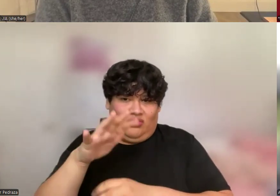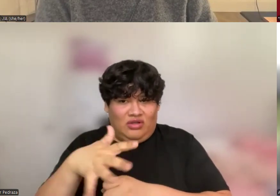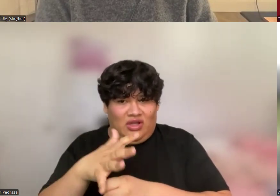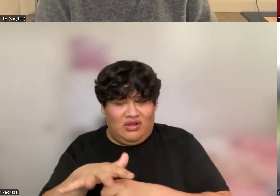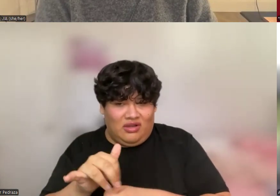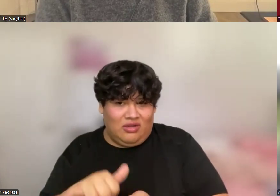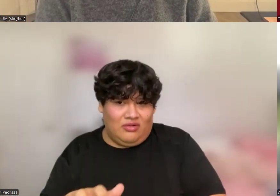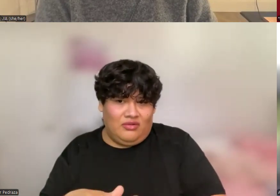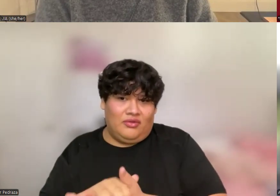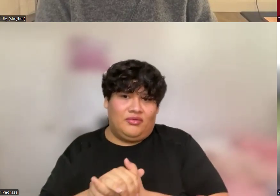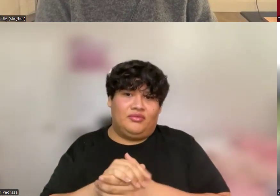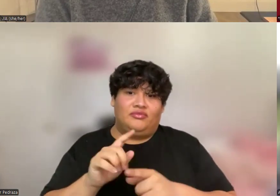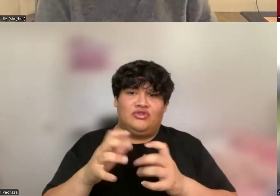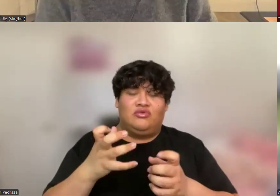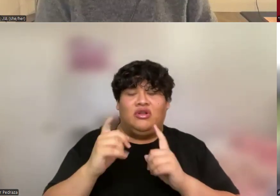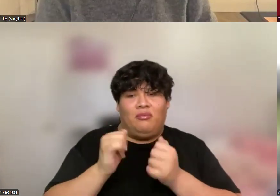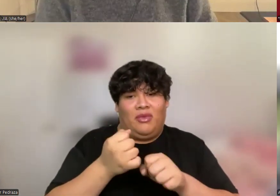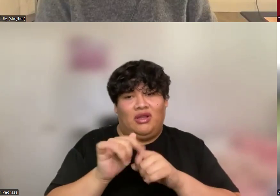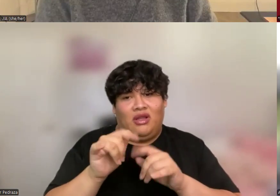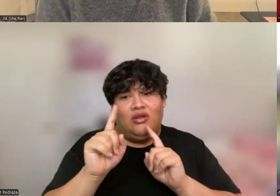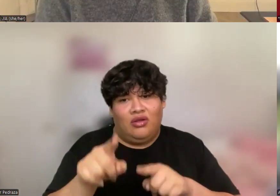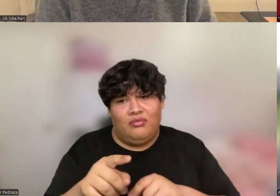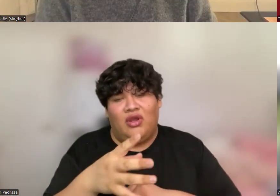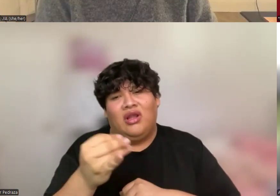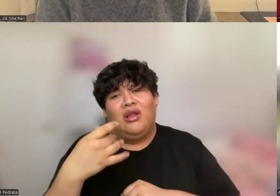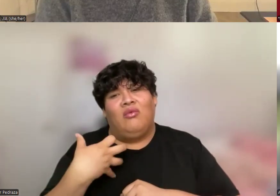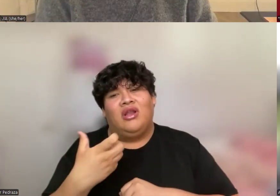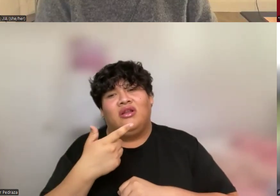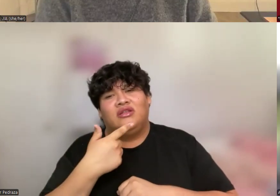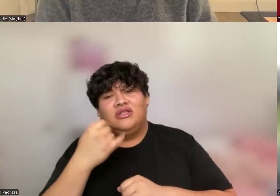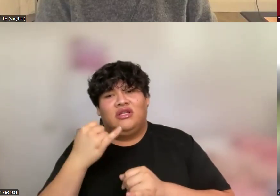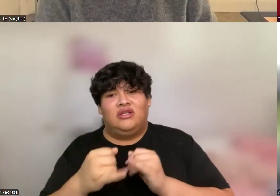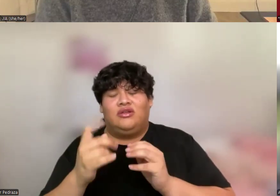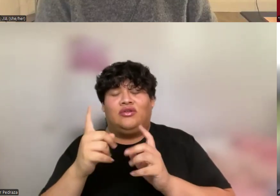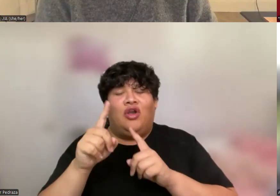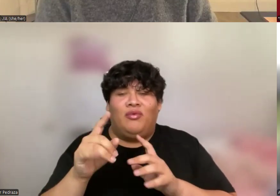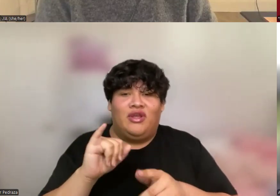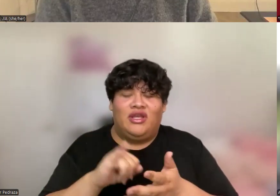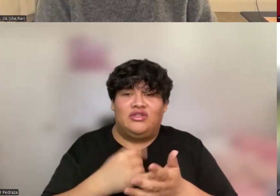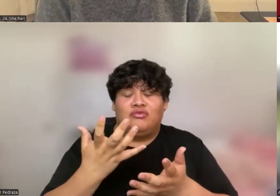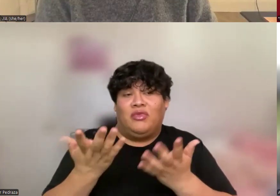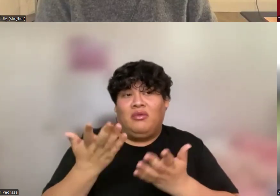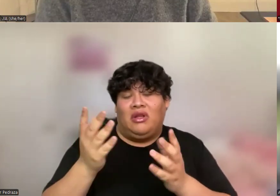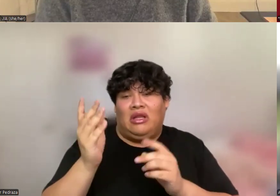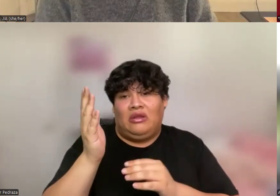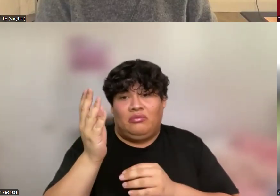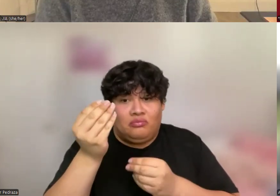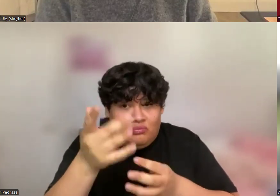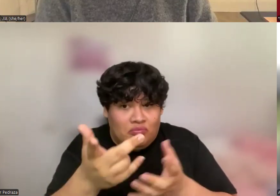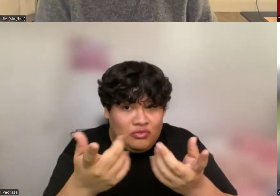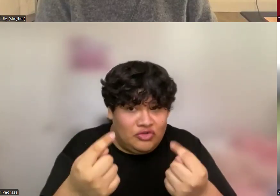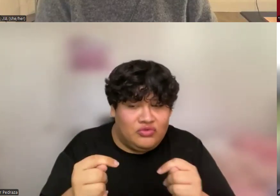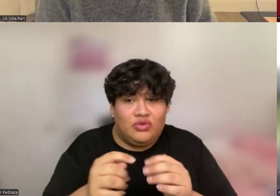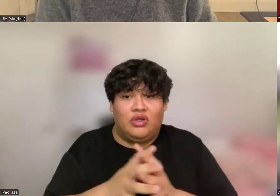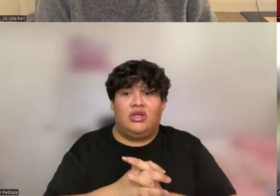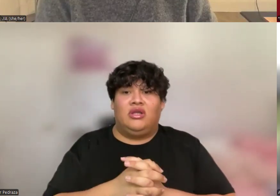thing. I just want to make that comment. The thing also, the last thing is not the comment, it's just a suggestion. I'm having a hard time to